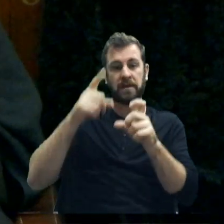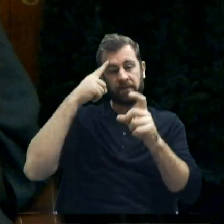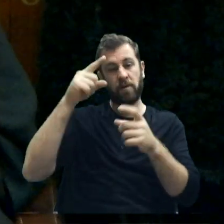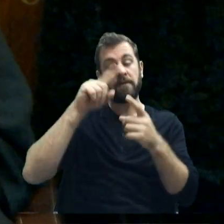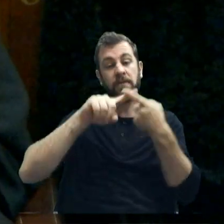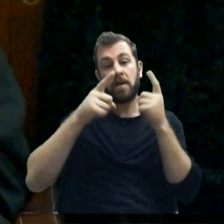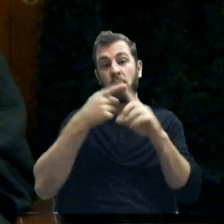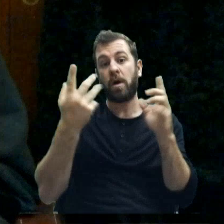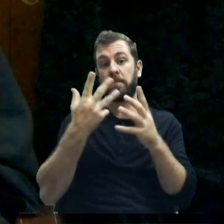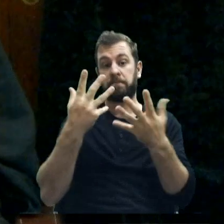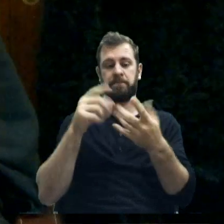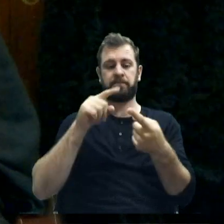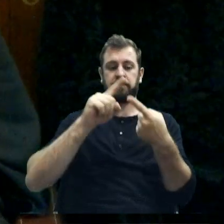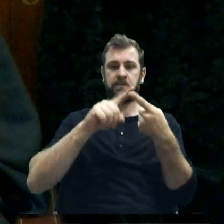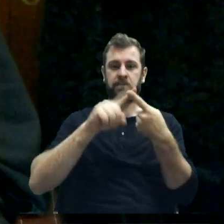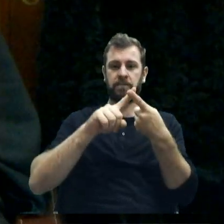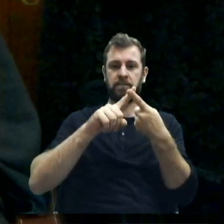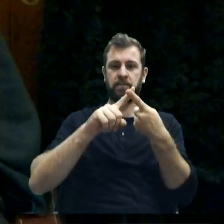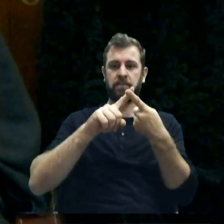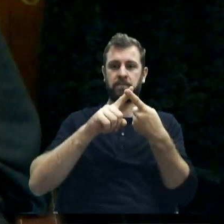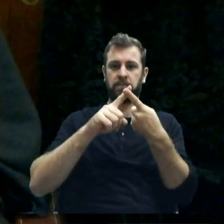is behind your back.